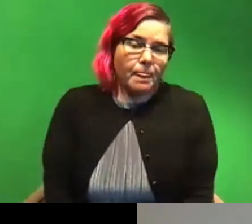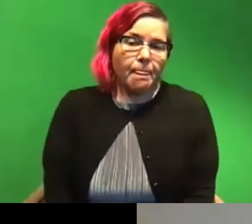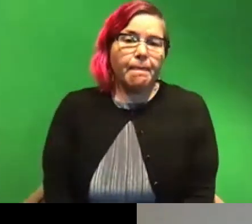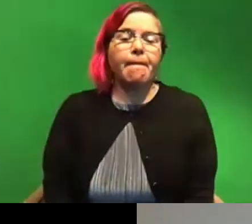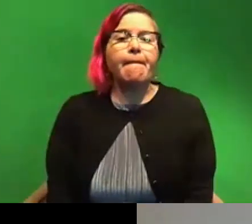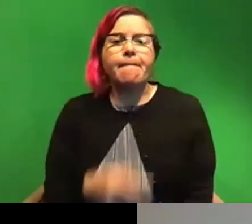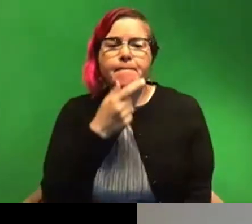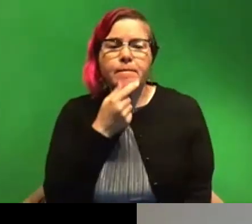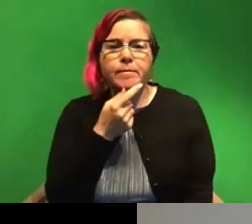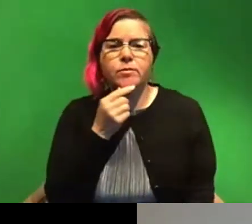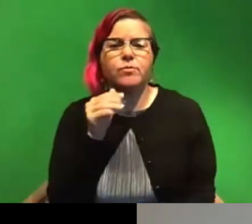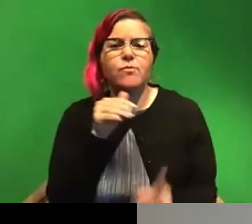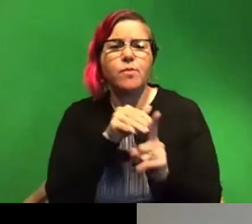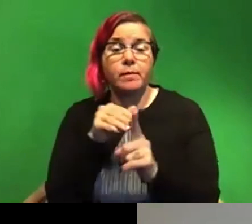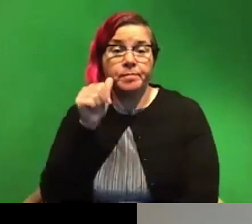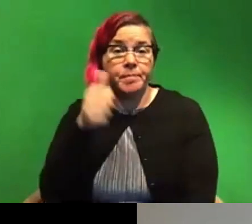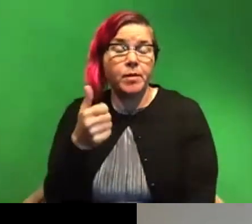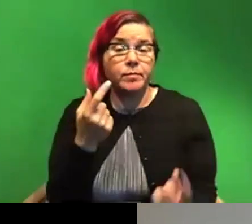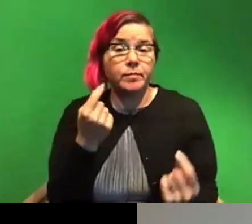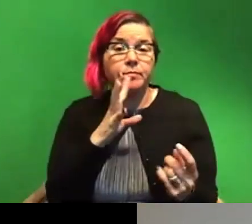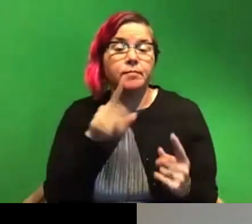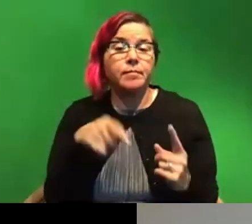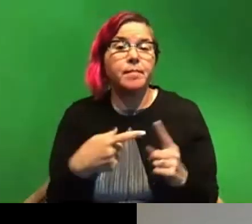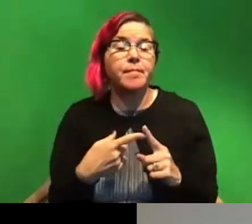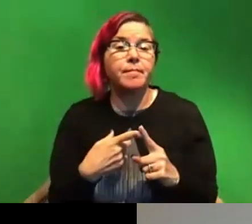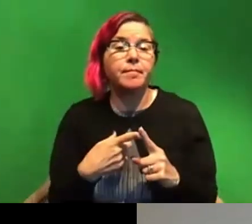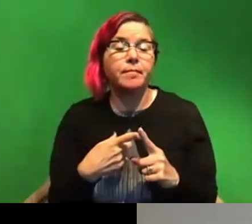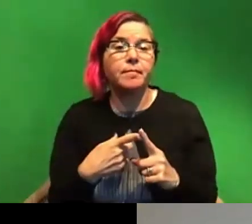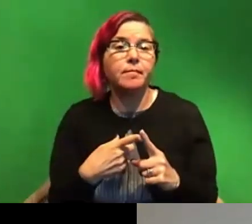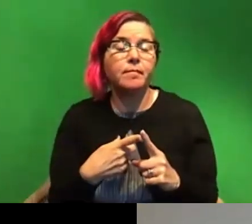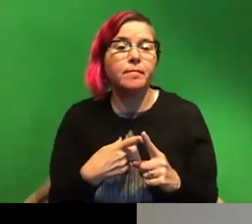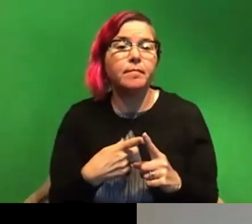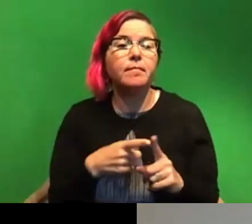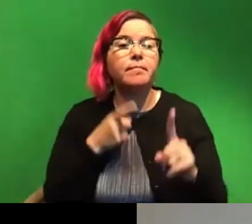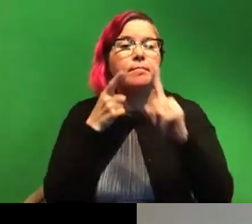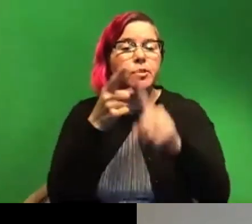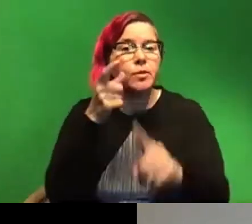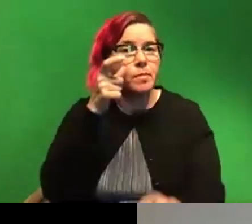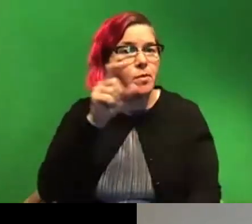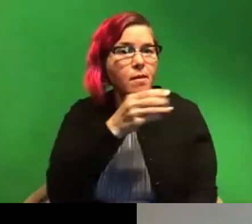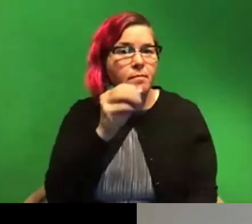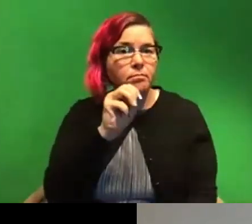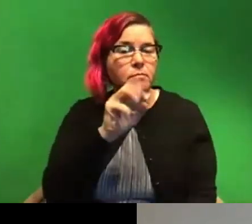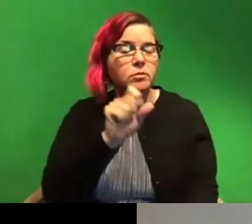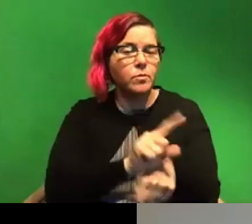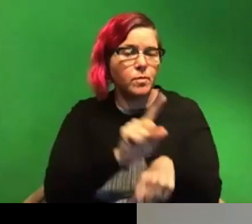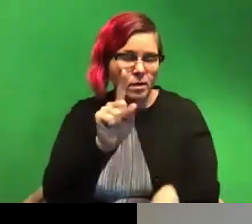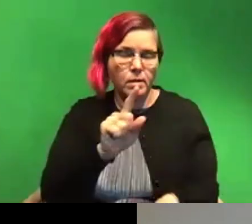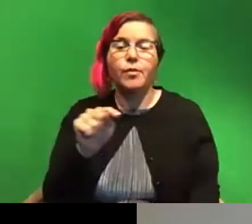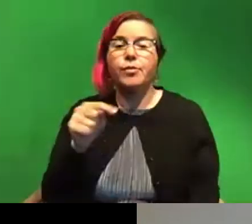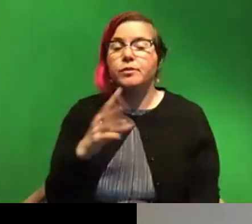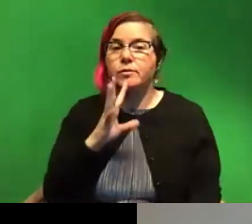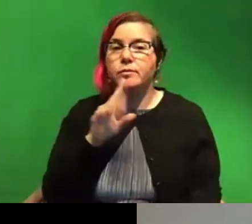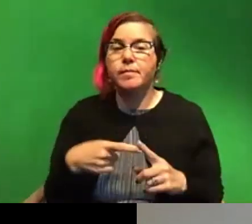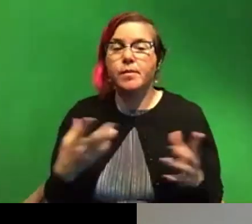see. A reminder, tomorrow we're talking about missions to the moon at Mars, tomorrow at 1. Thursday we're talking